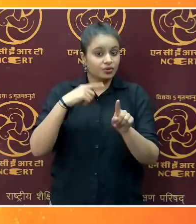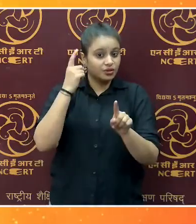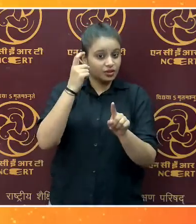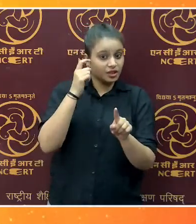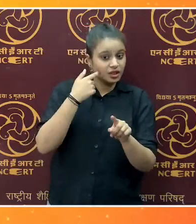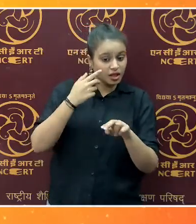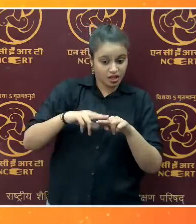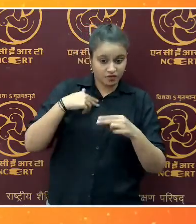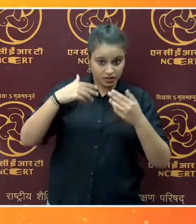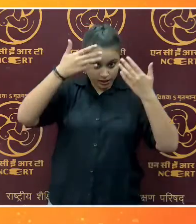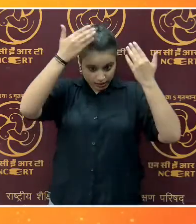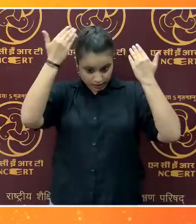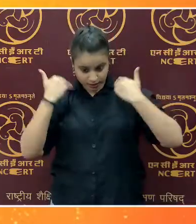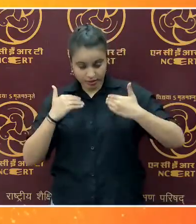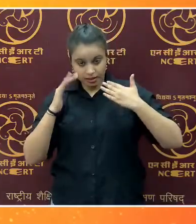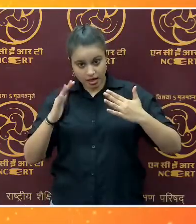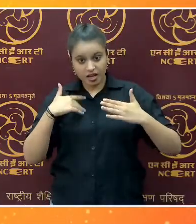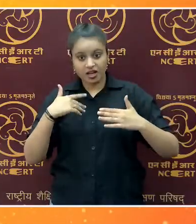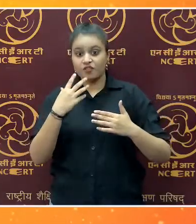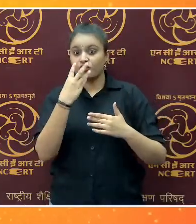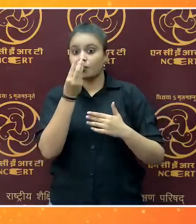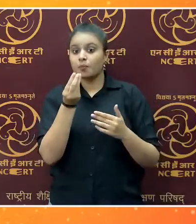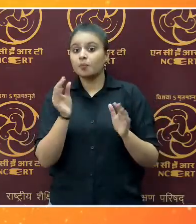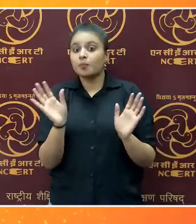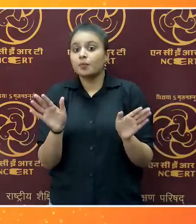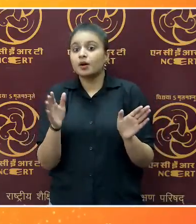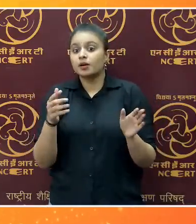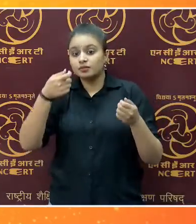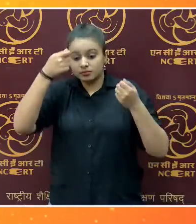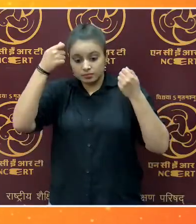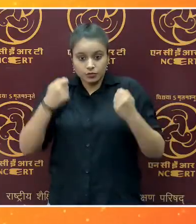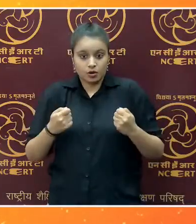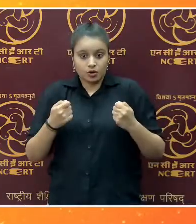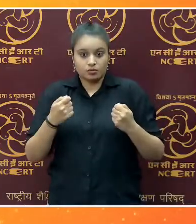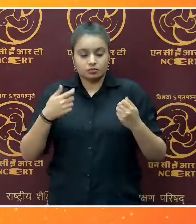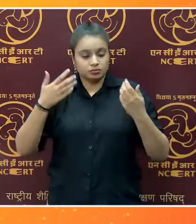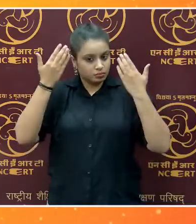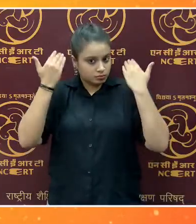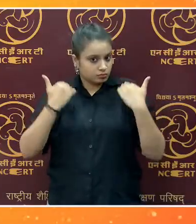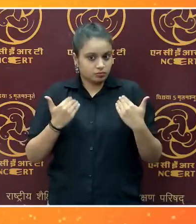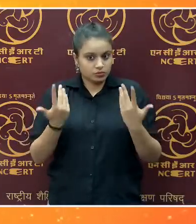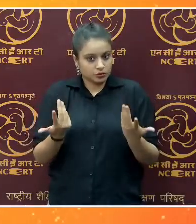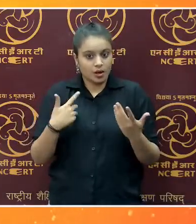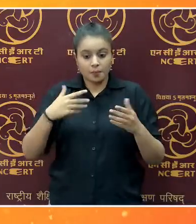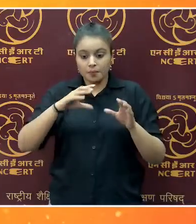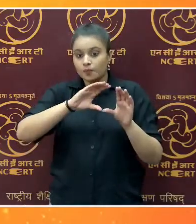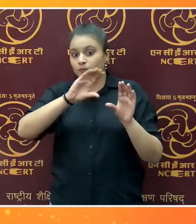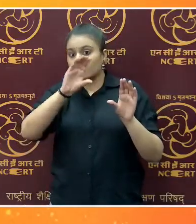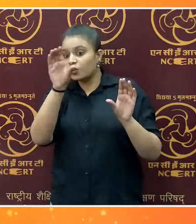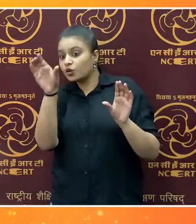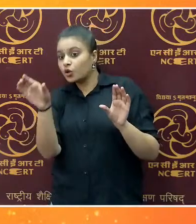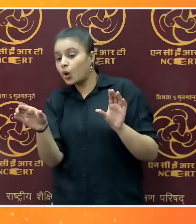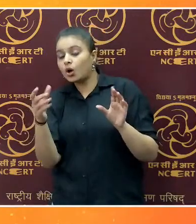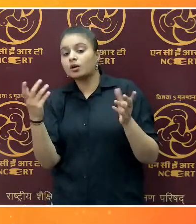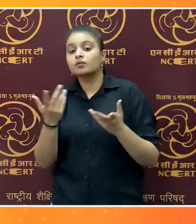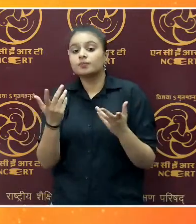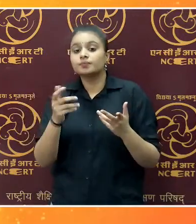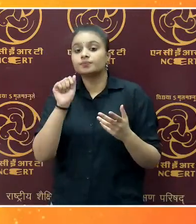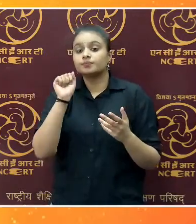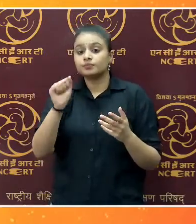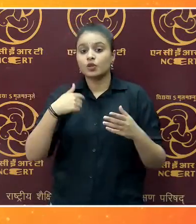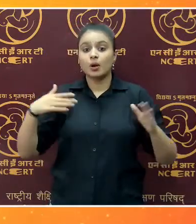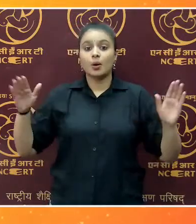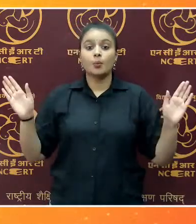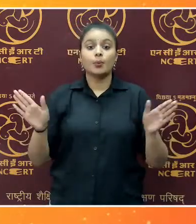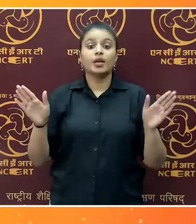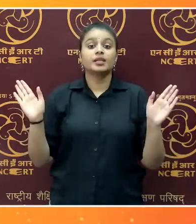something around your neck, the neck of the bird should be long. It was just hanging. What is long in an albatross is the